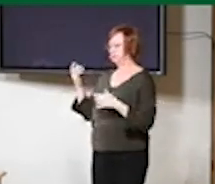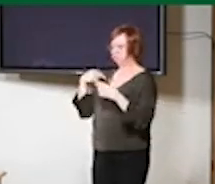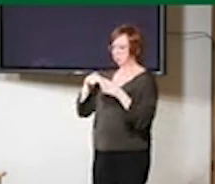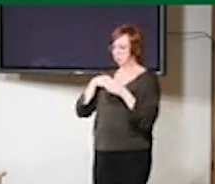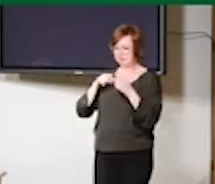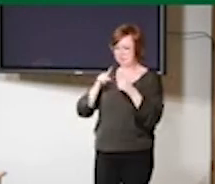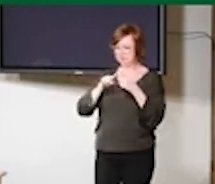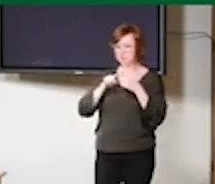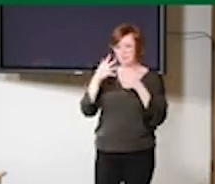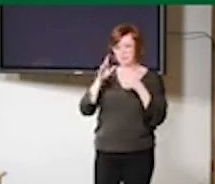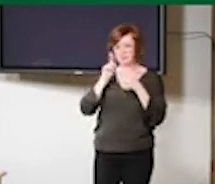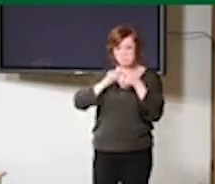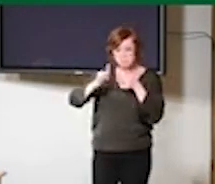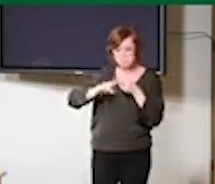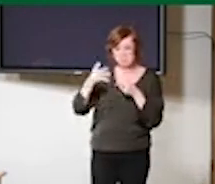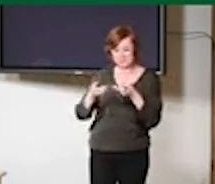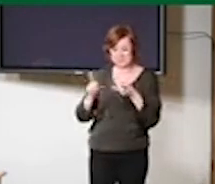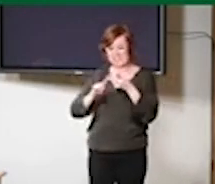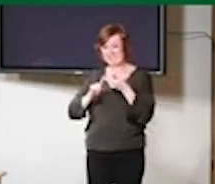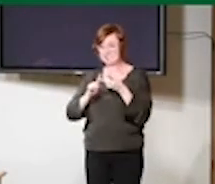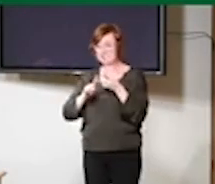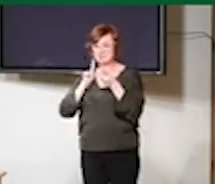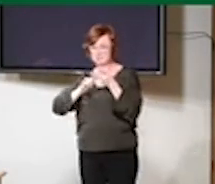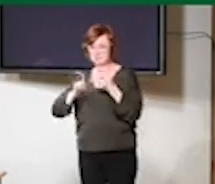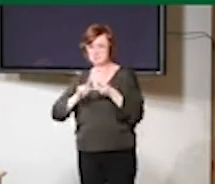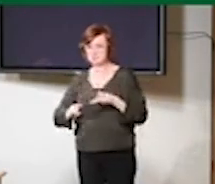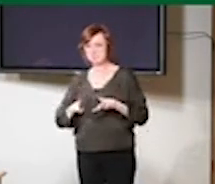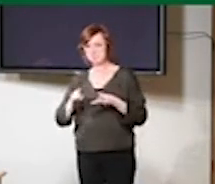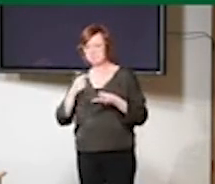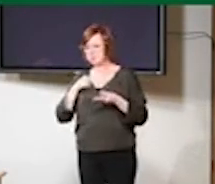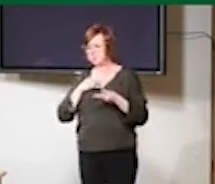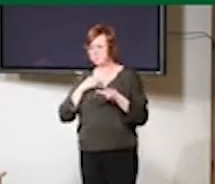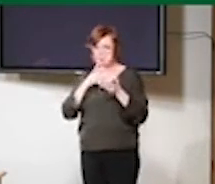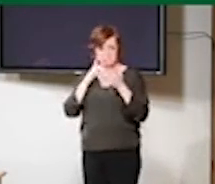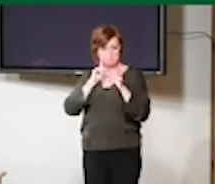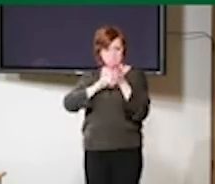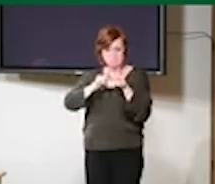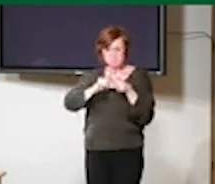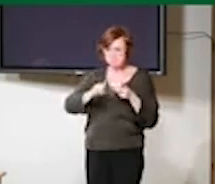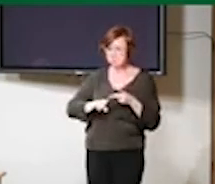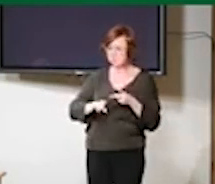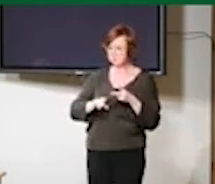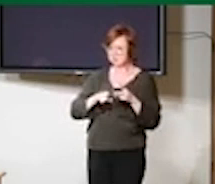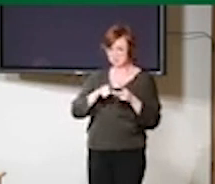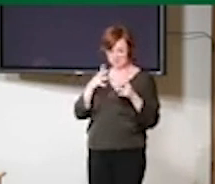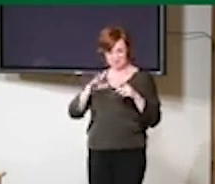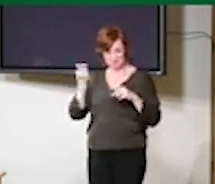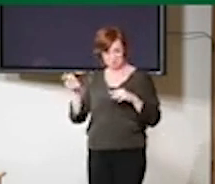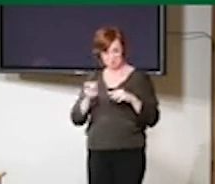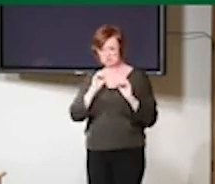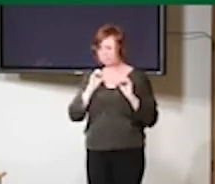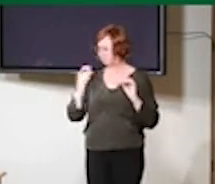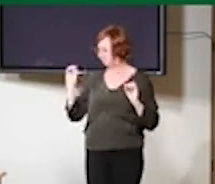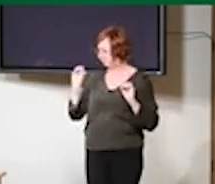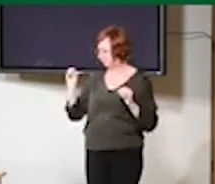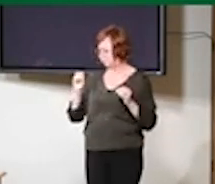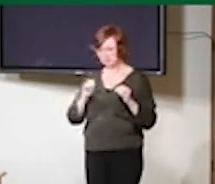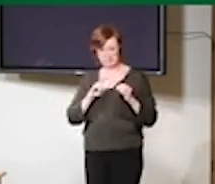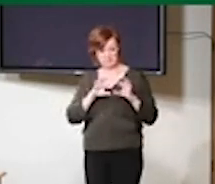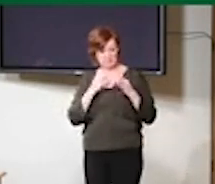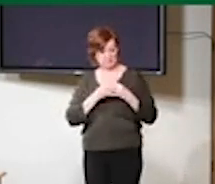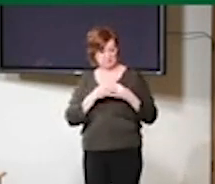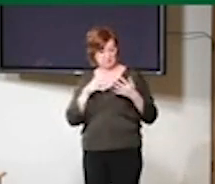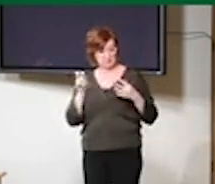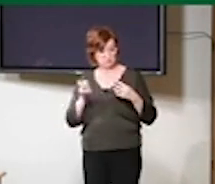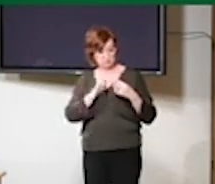second death, but what we know so far is that there was no link to the individual with international travel. There may have been some links with